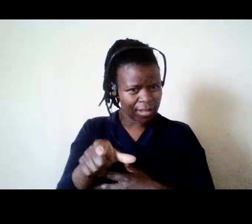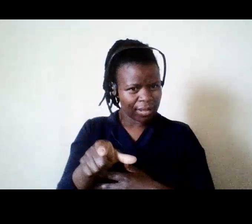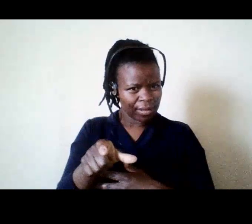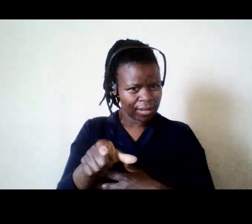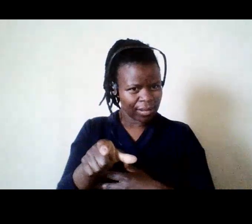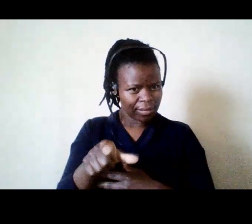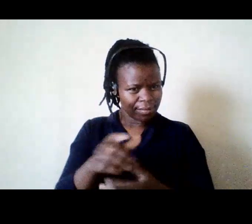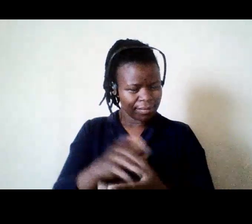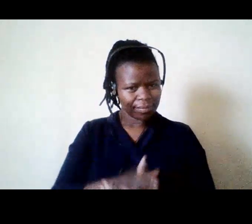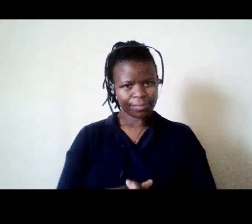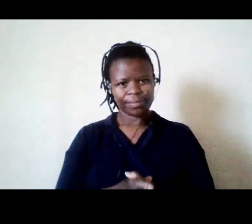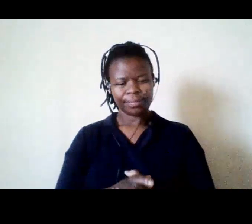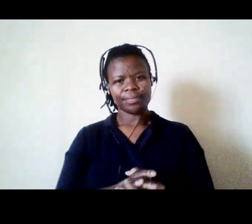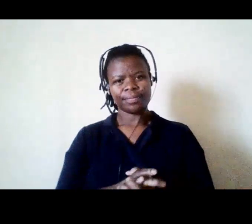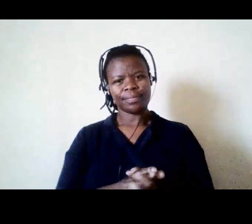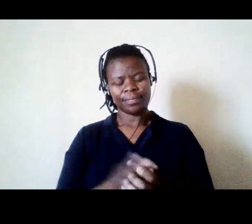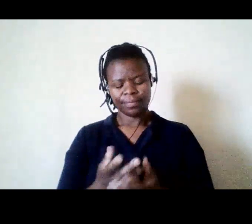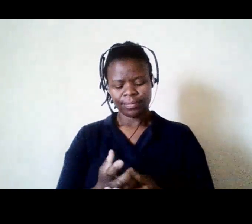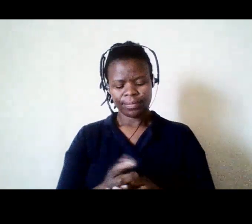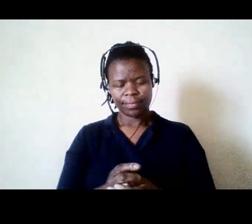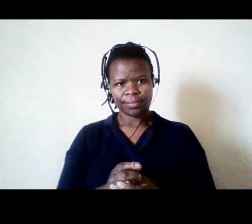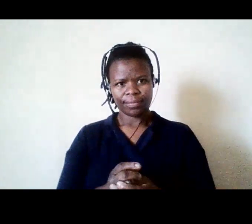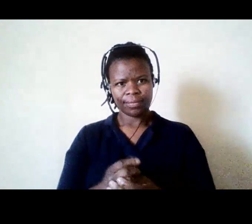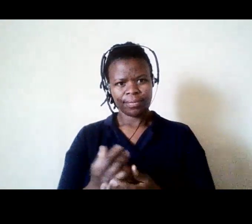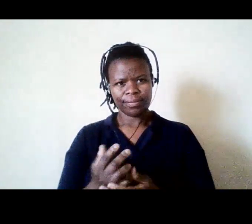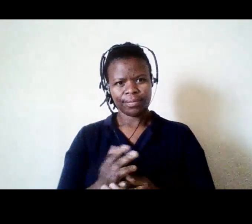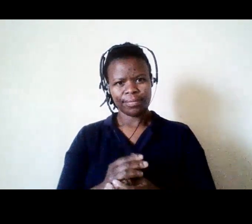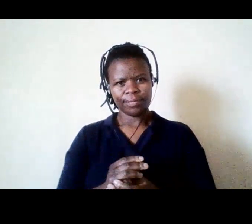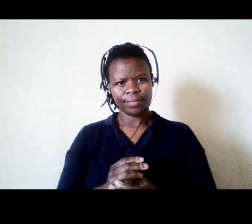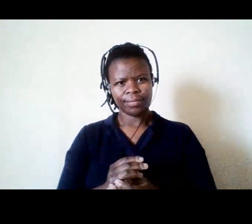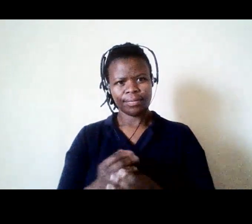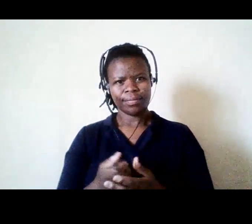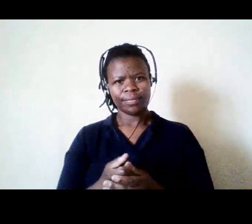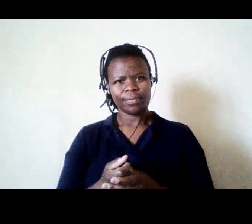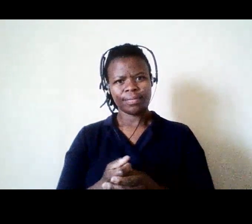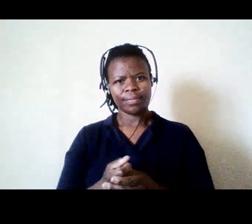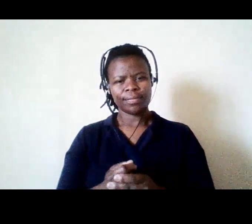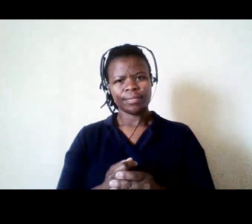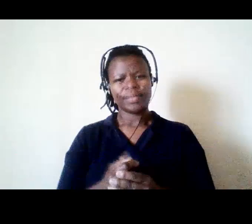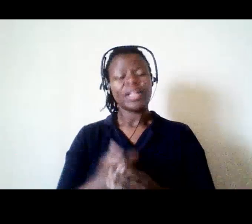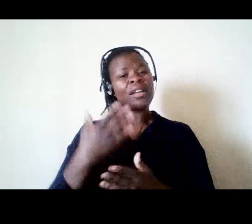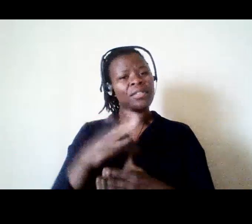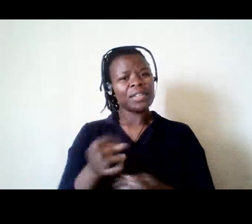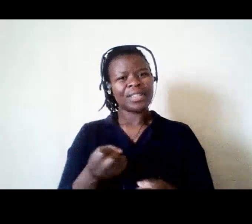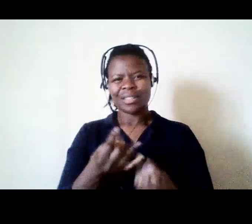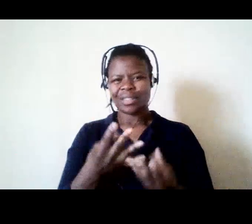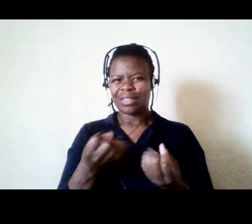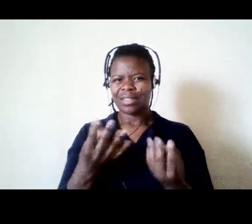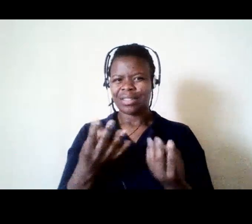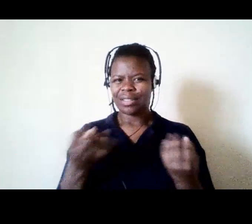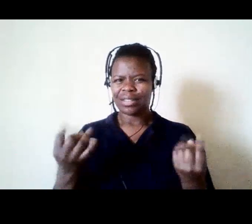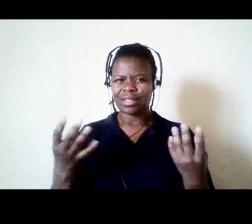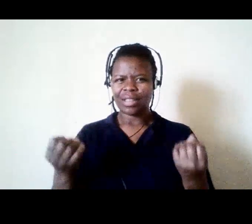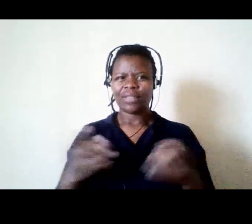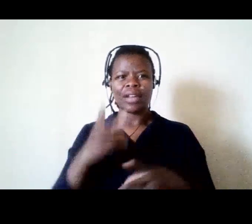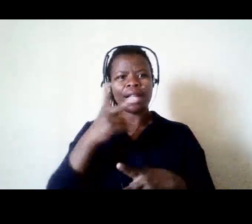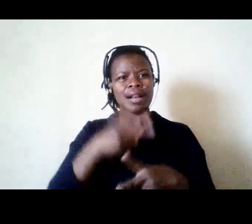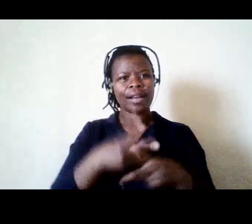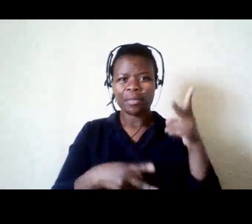talking. And I've gone through several projects where I have to continually raising the issue